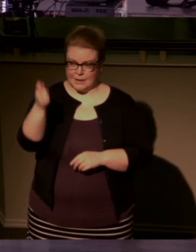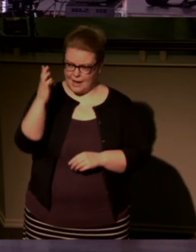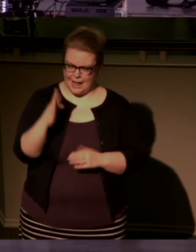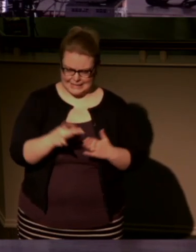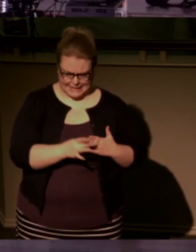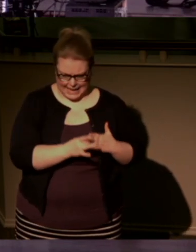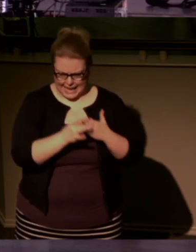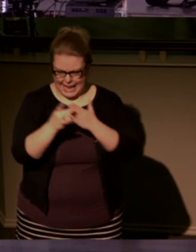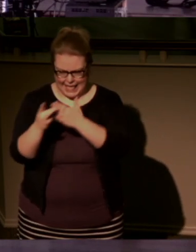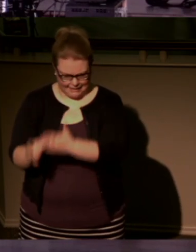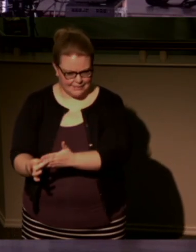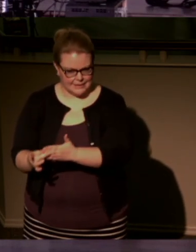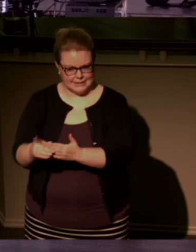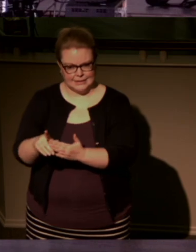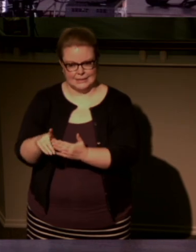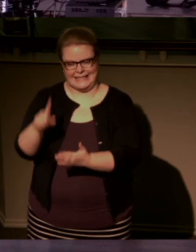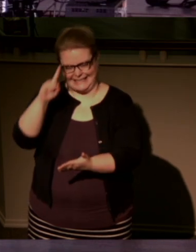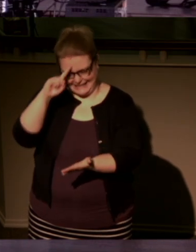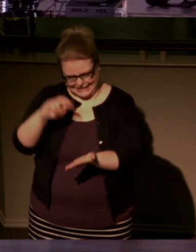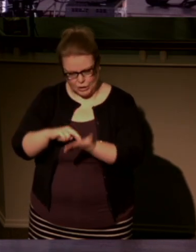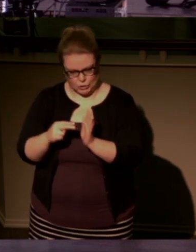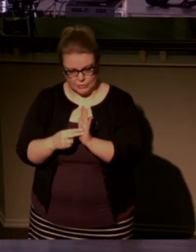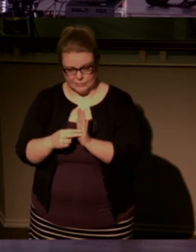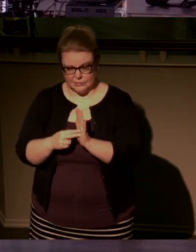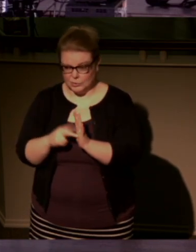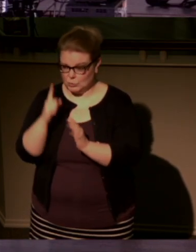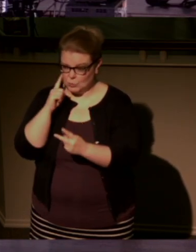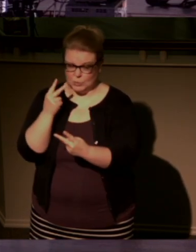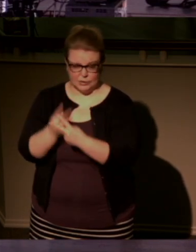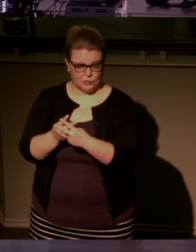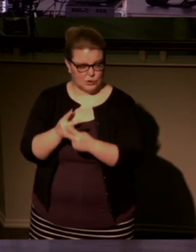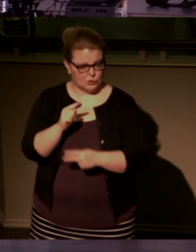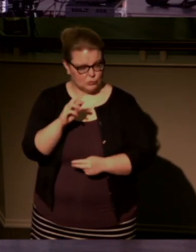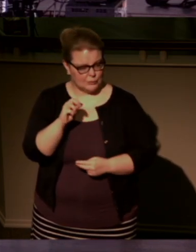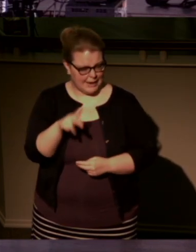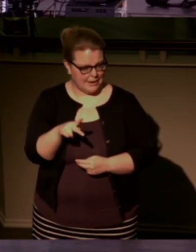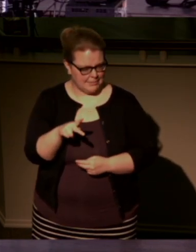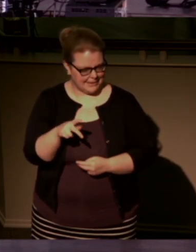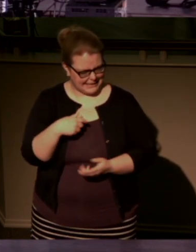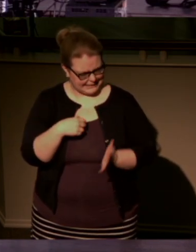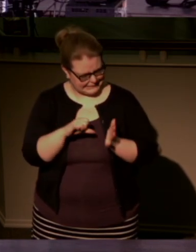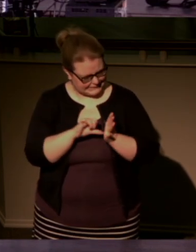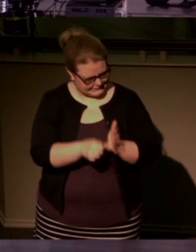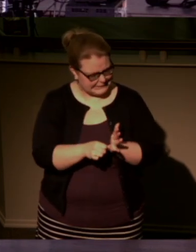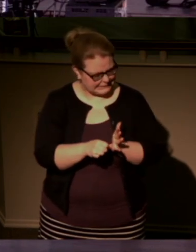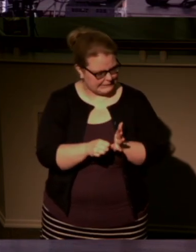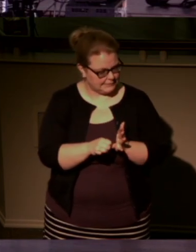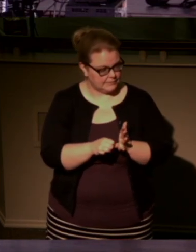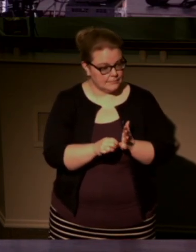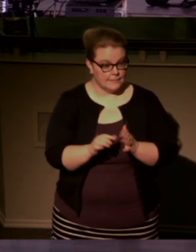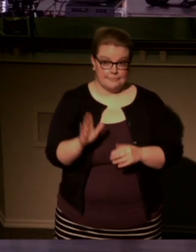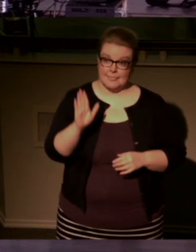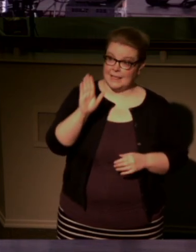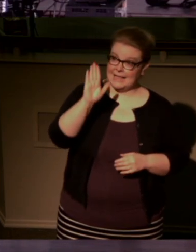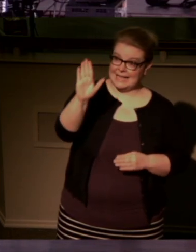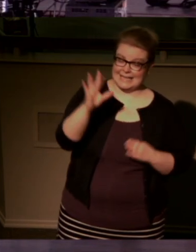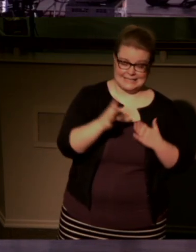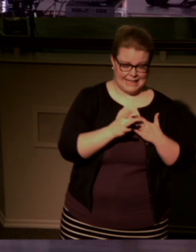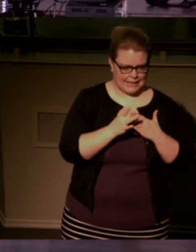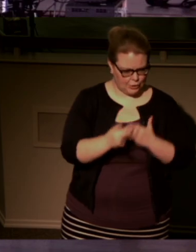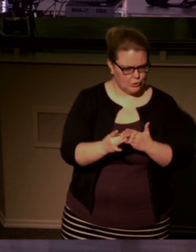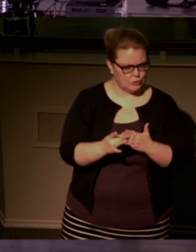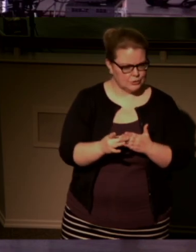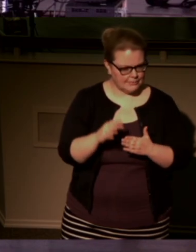them to a trap. And I want to make an important first point here. God's leadership takes